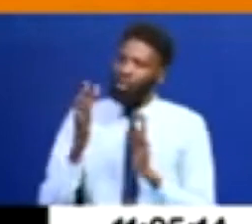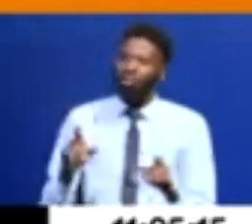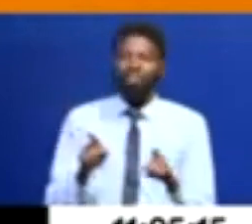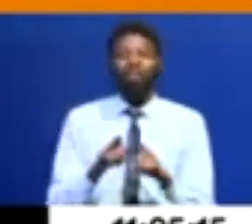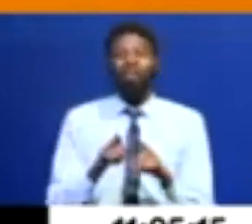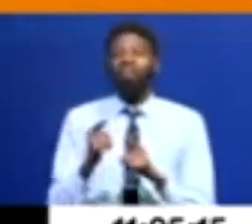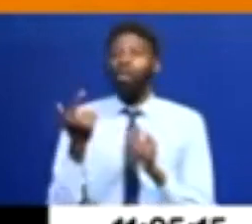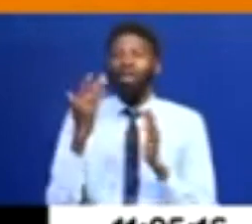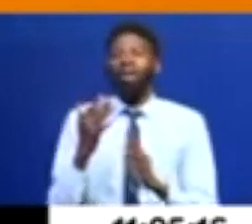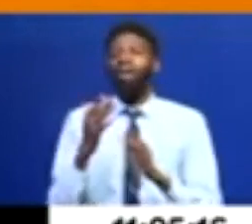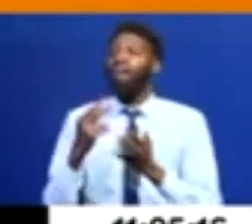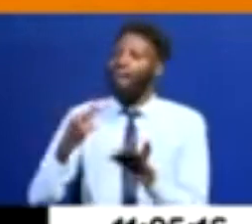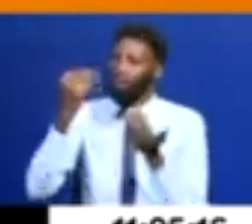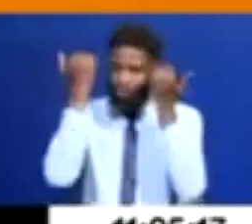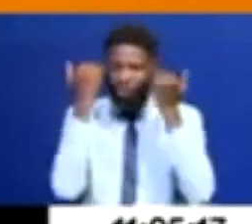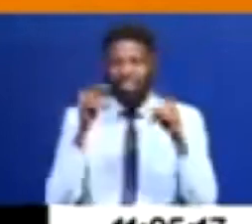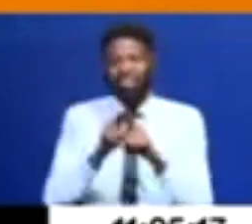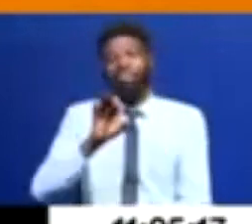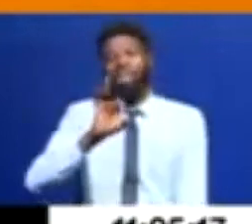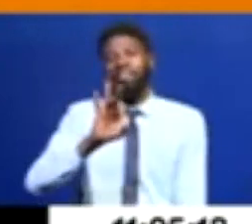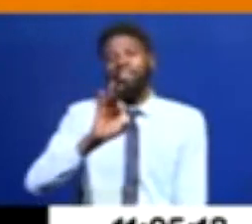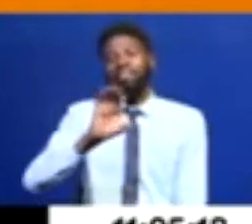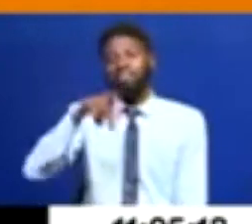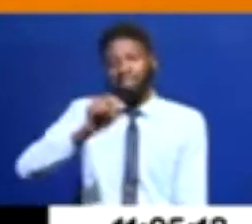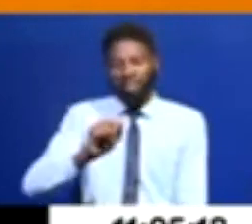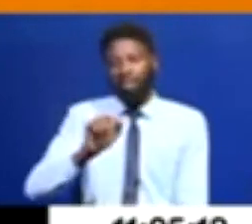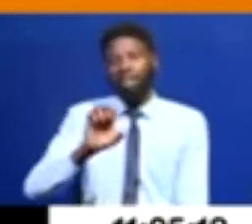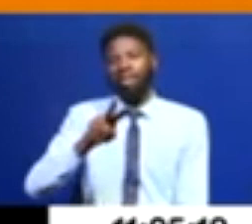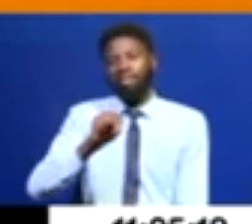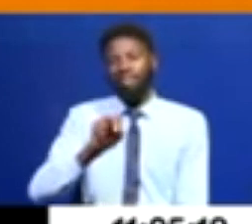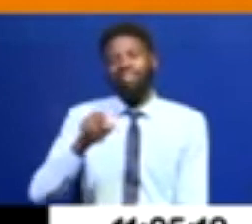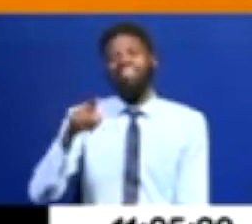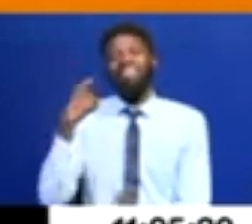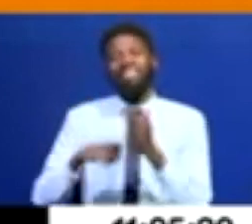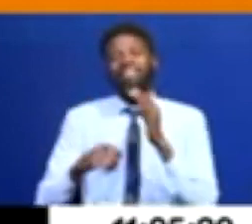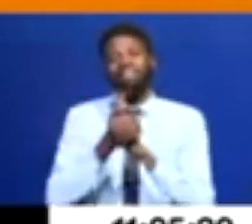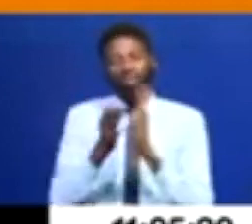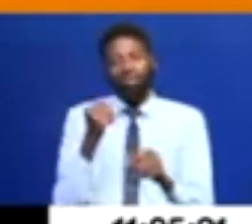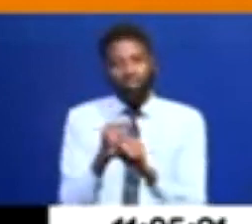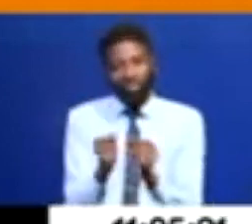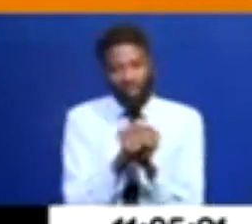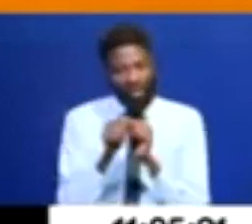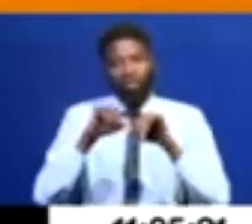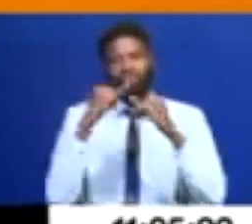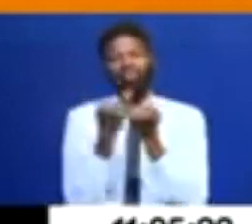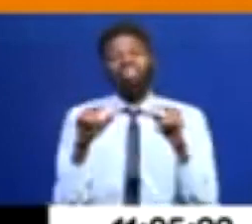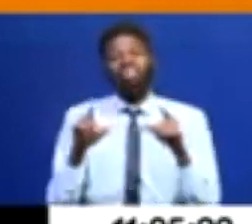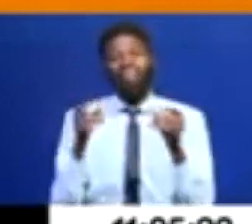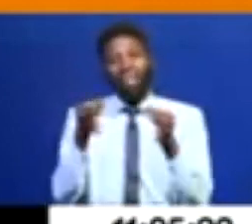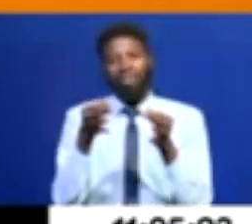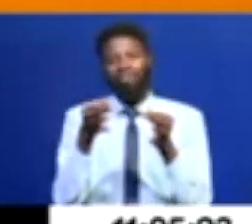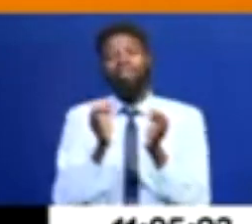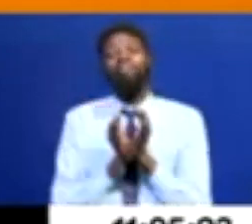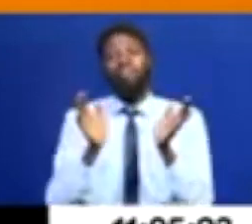Court, as well as FCPA Evans Moturi, who is a tax expert working with the Institute of Certified Public Accountants of Kenya, joining us this morning